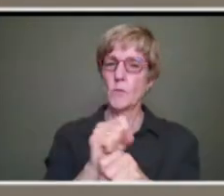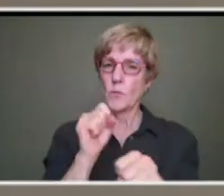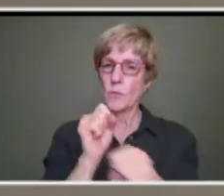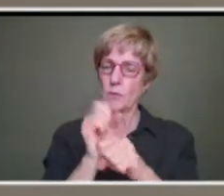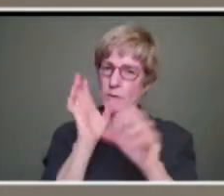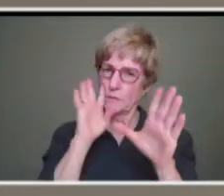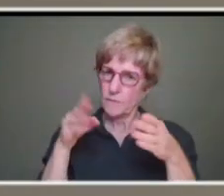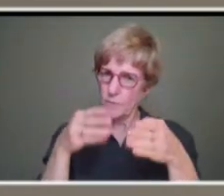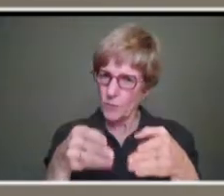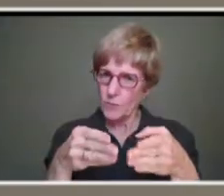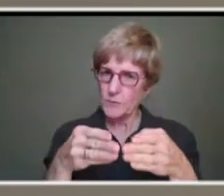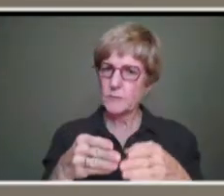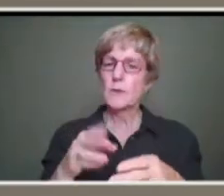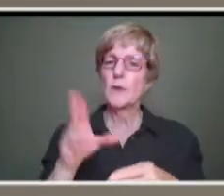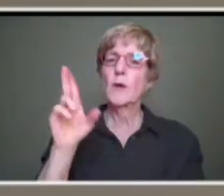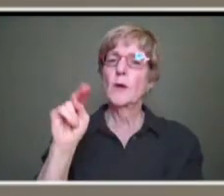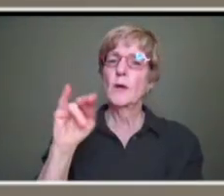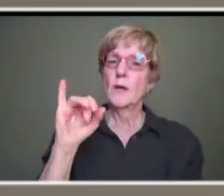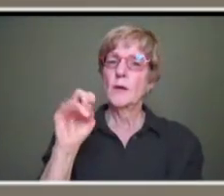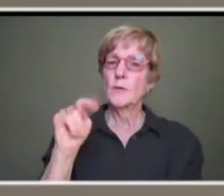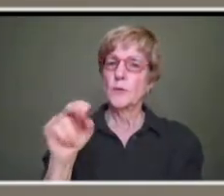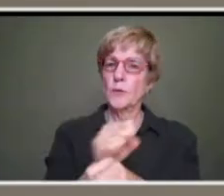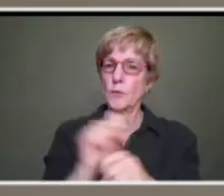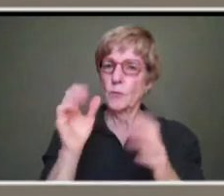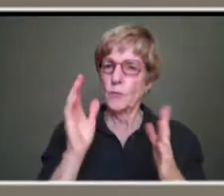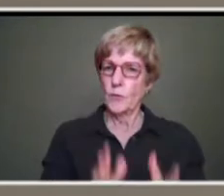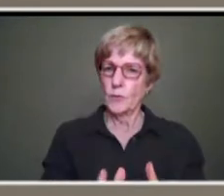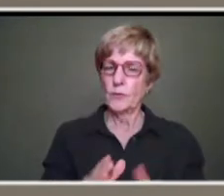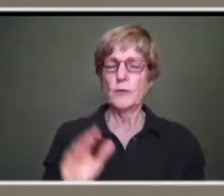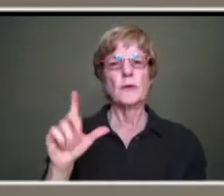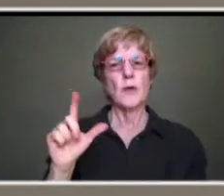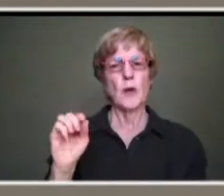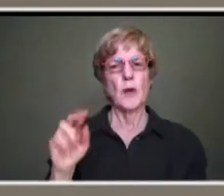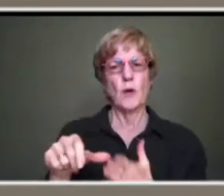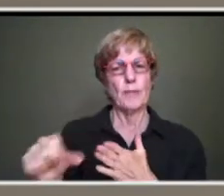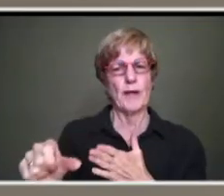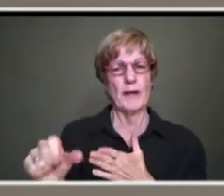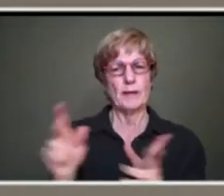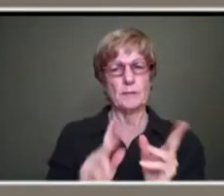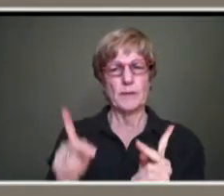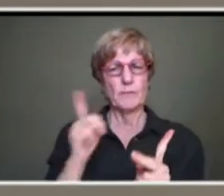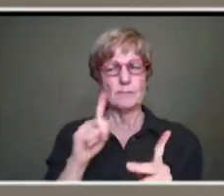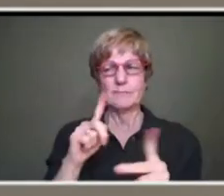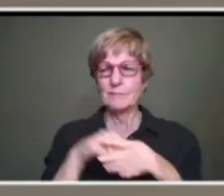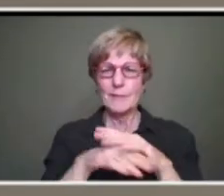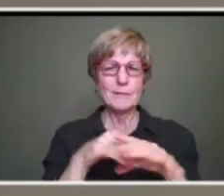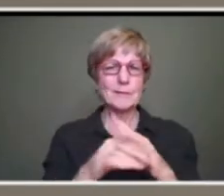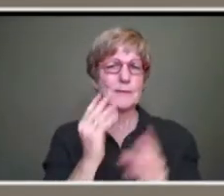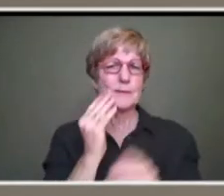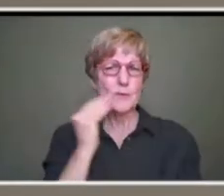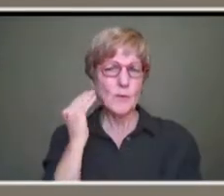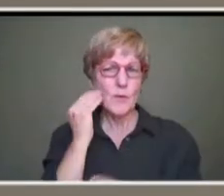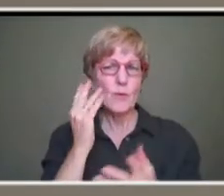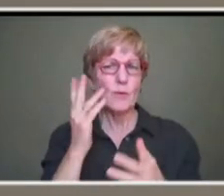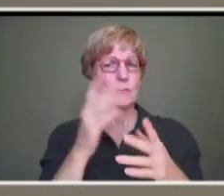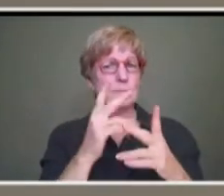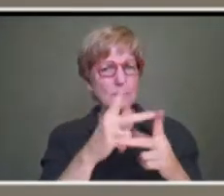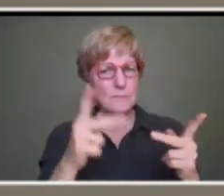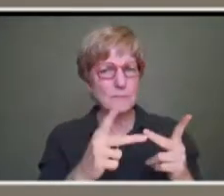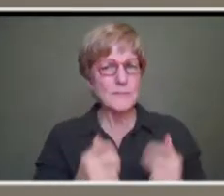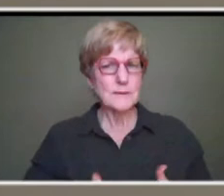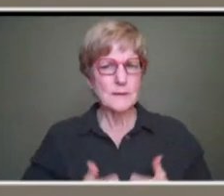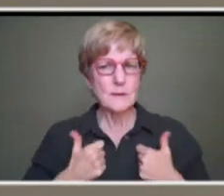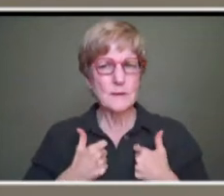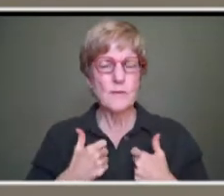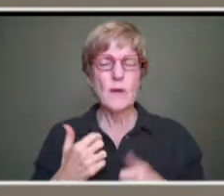on union workers on low-page workers on access to housing we had a a number